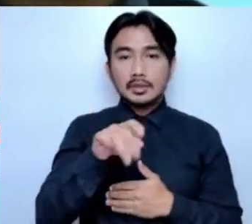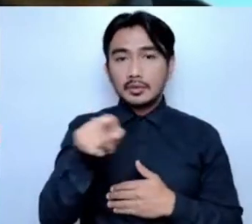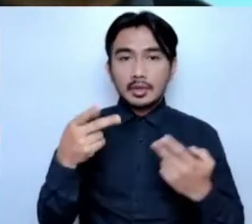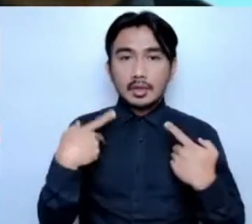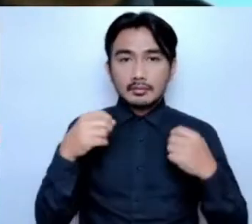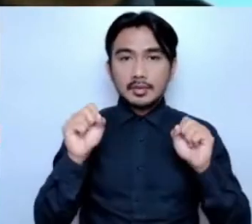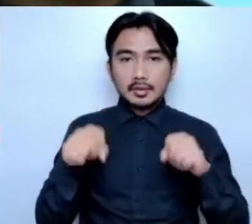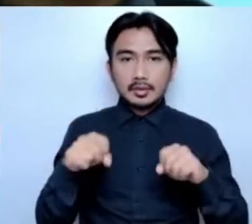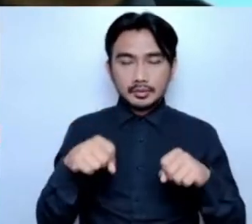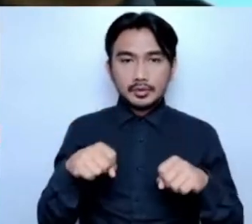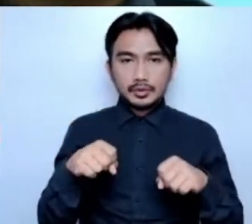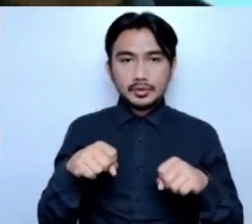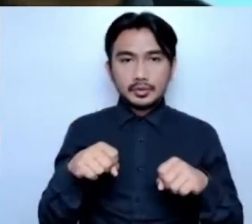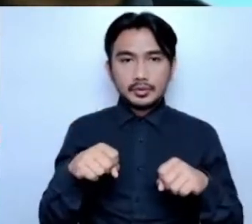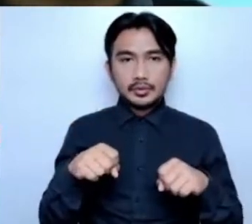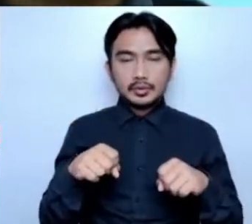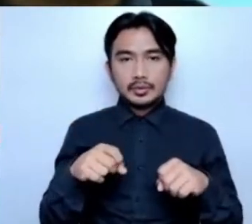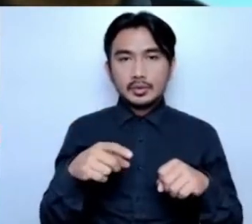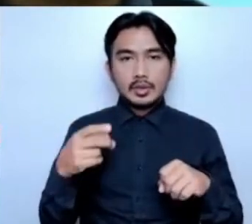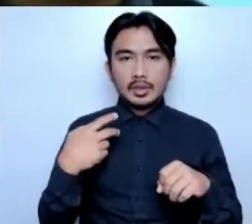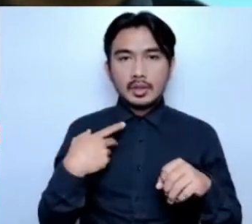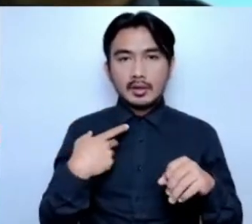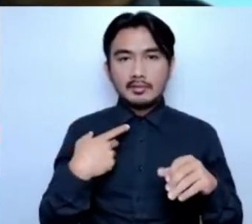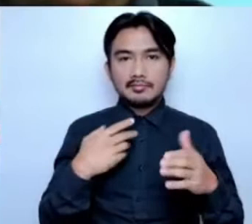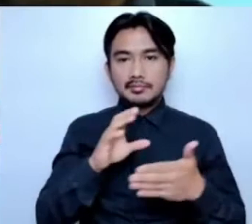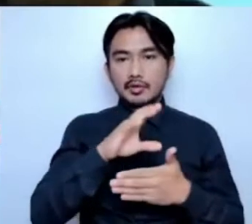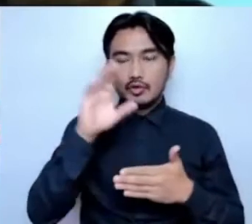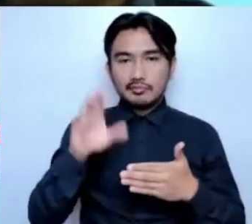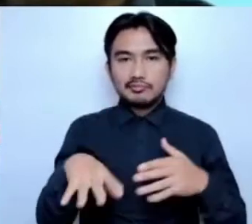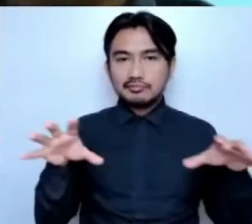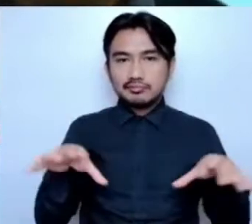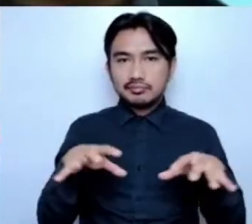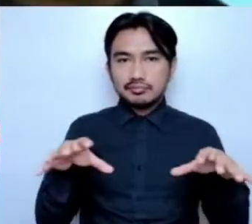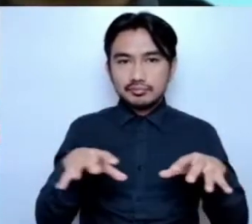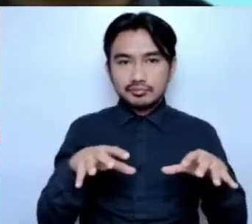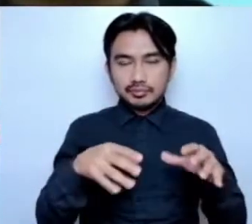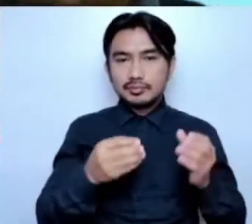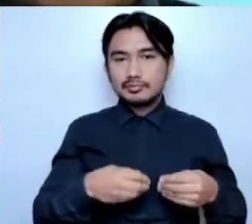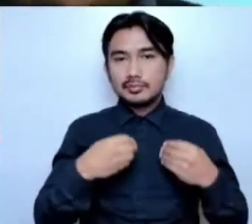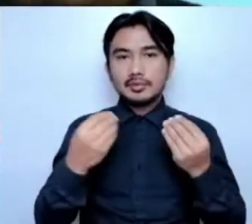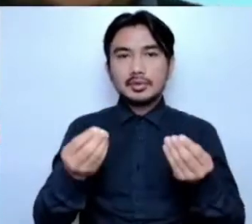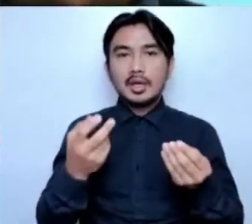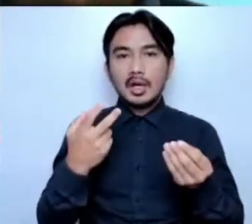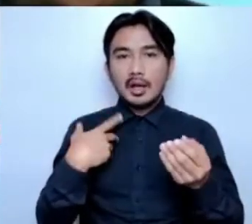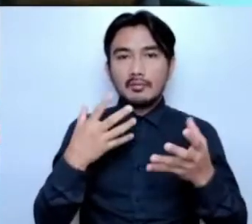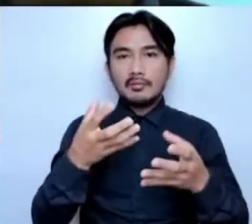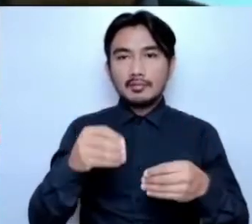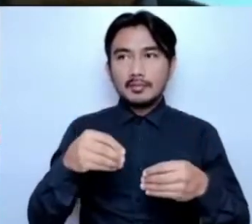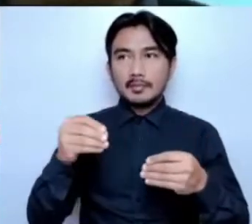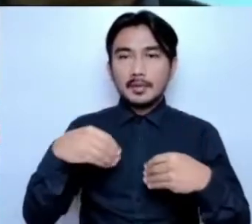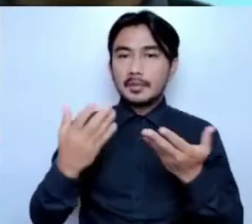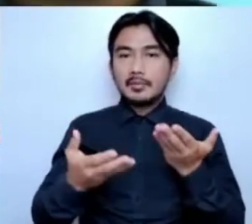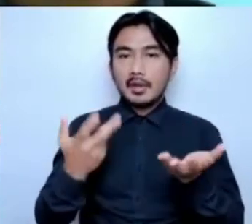reach the accomplishment of your mid-year review form, you get VS because at least you were able